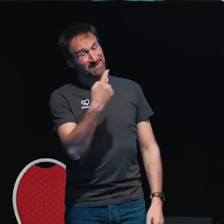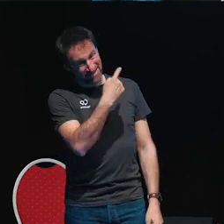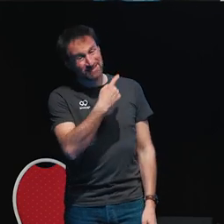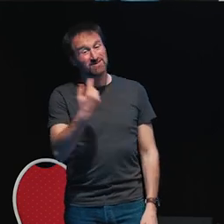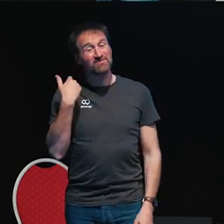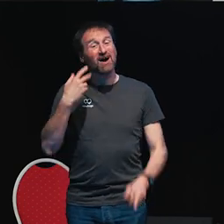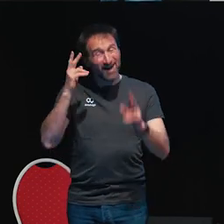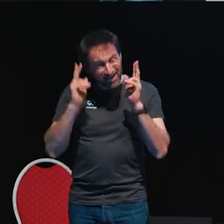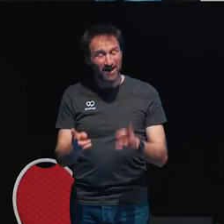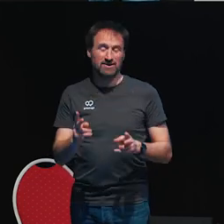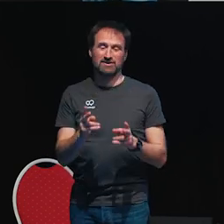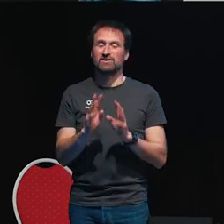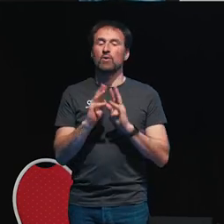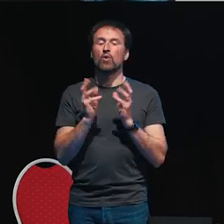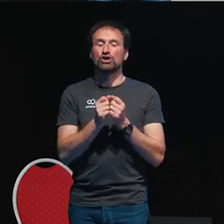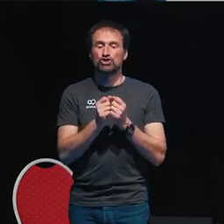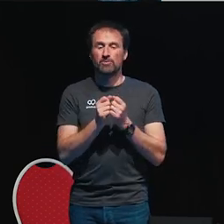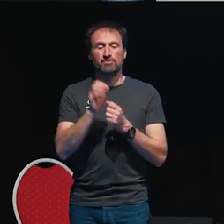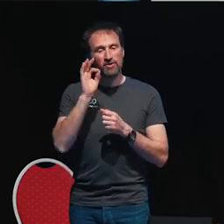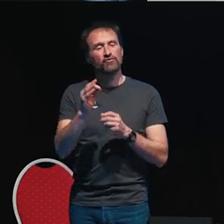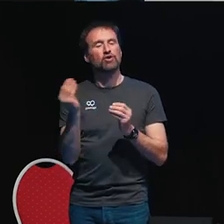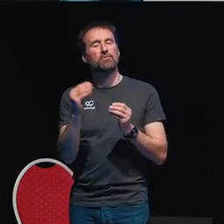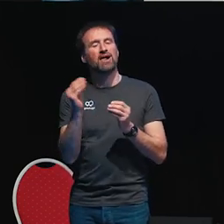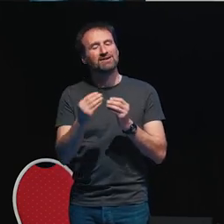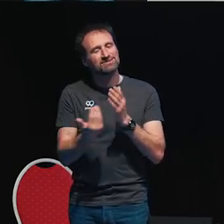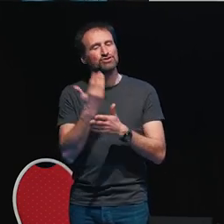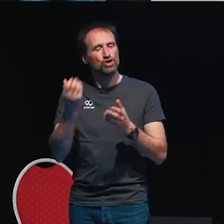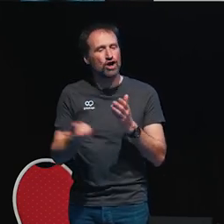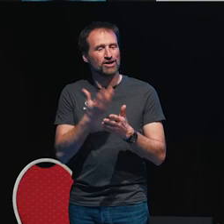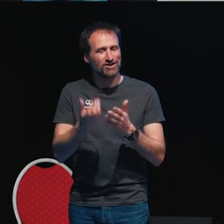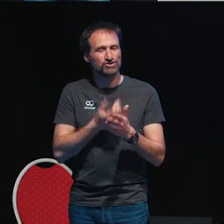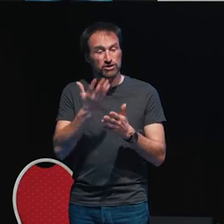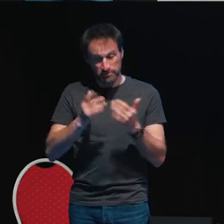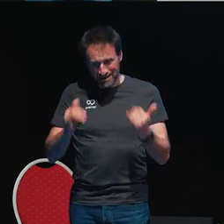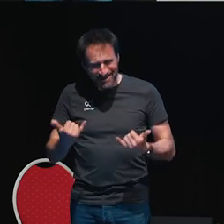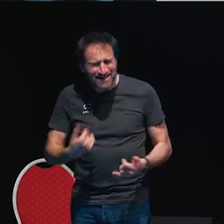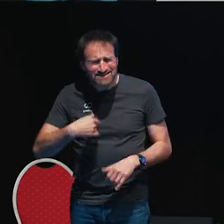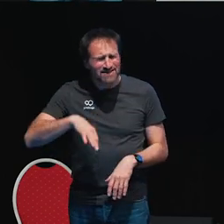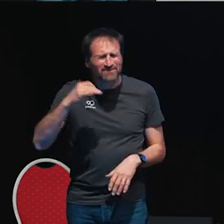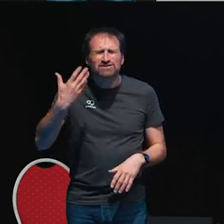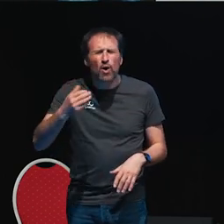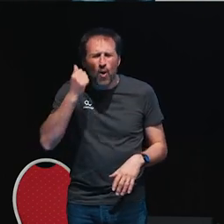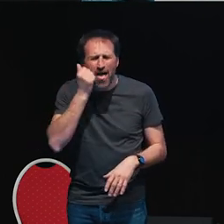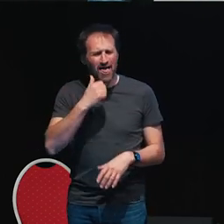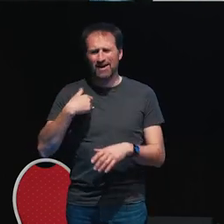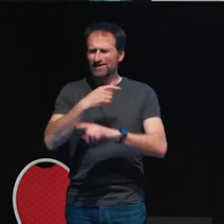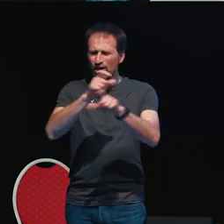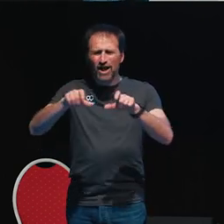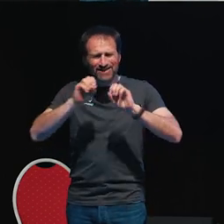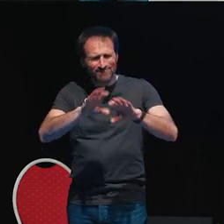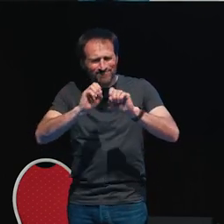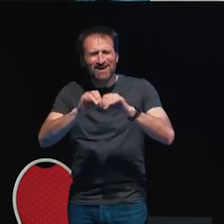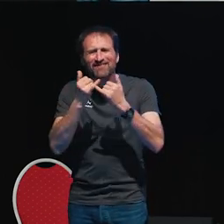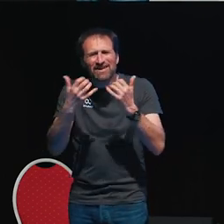used to be a workshop for creating plugins. But now I find it to be more interesting to teach people just how it works under the hood, not only so that you can